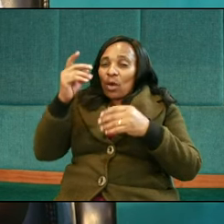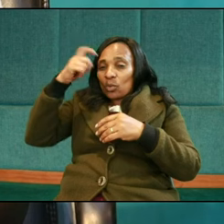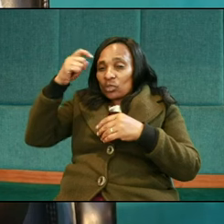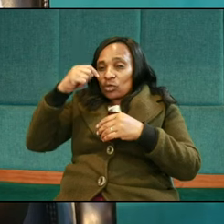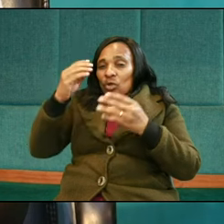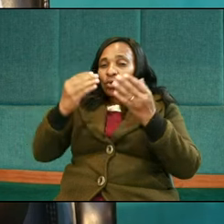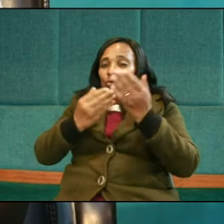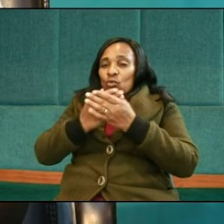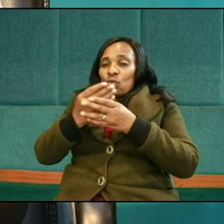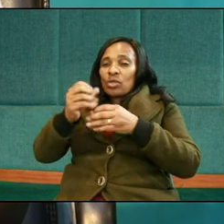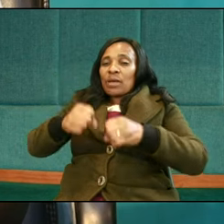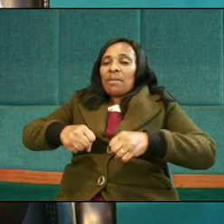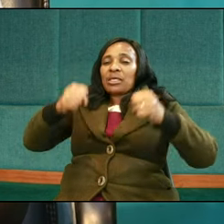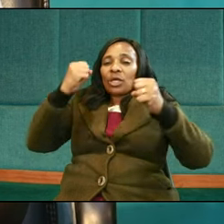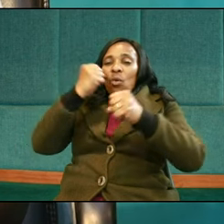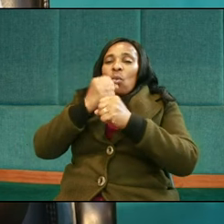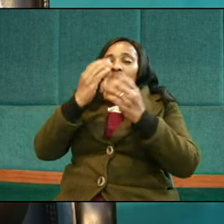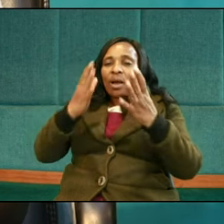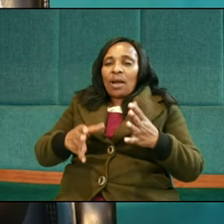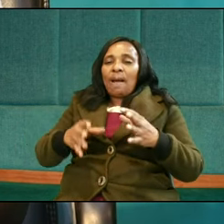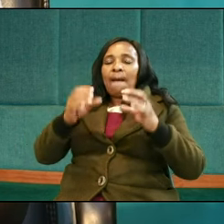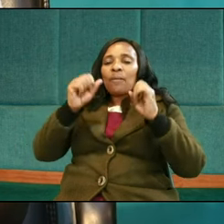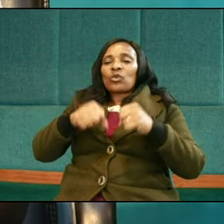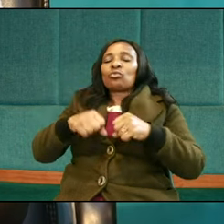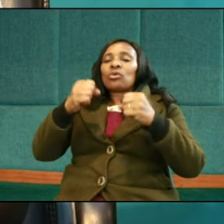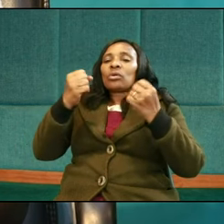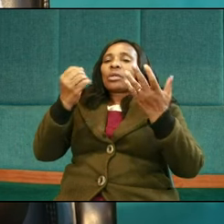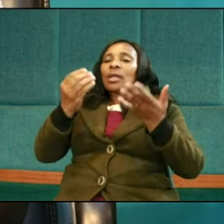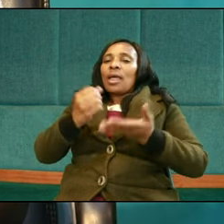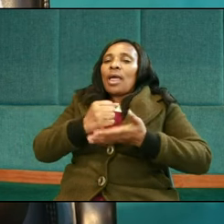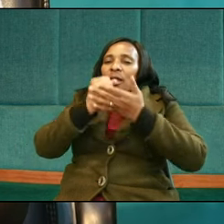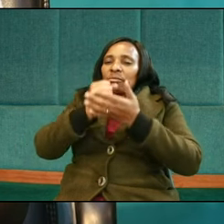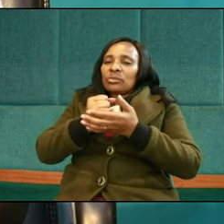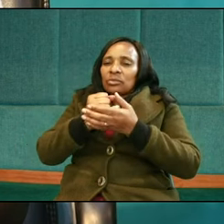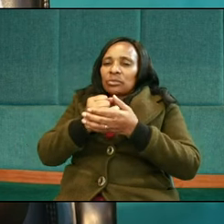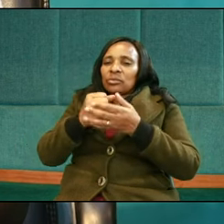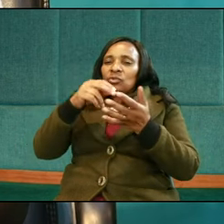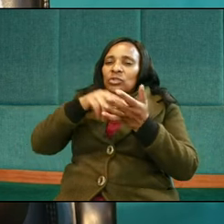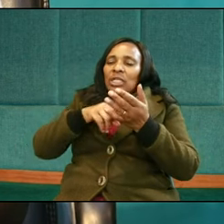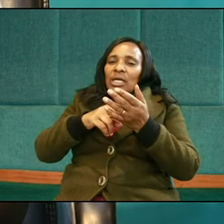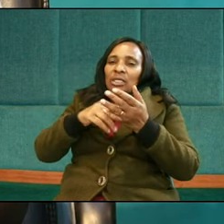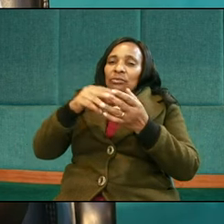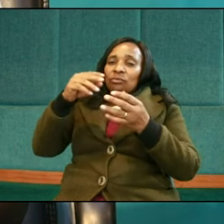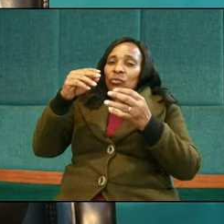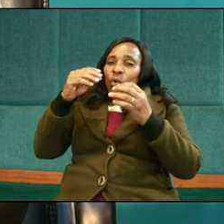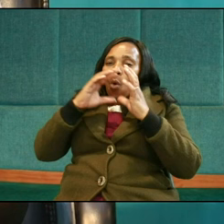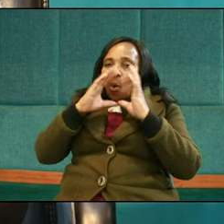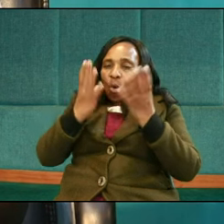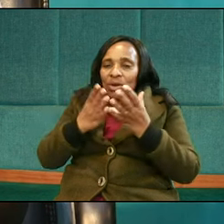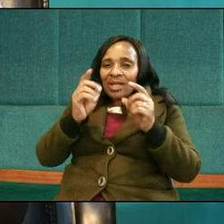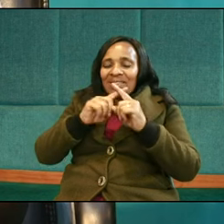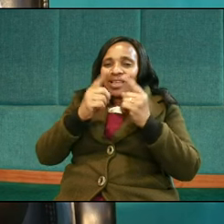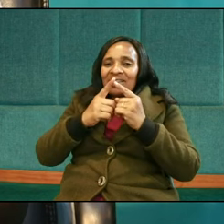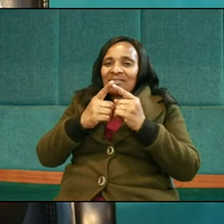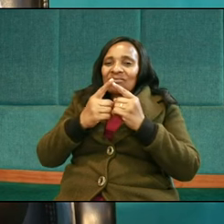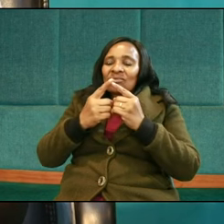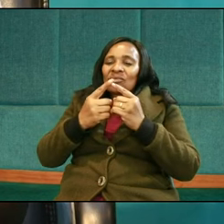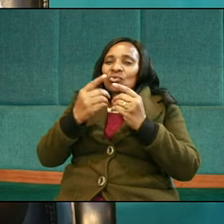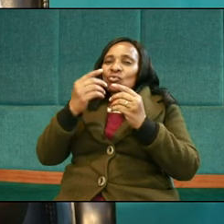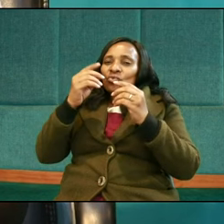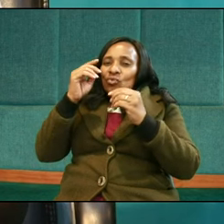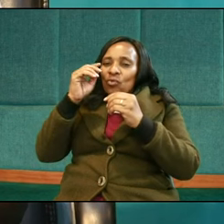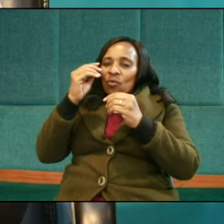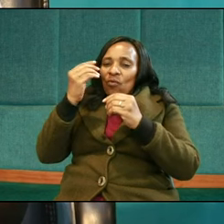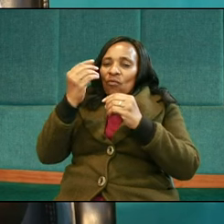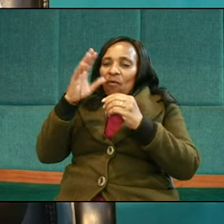by the master worker, they will be enabled to stand firm against unholy influences and to discern right from wrong, good